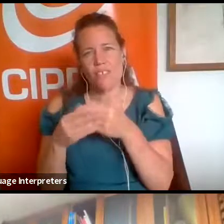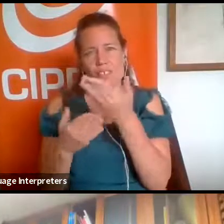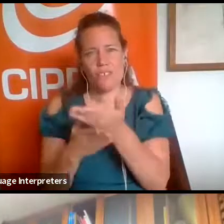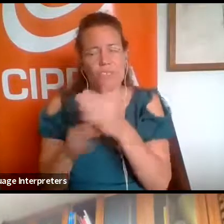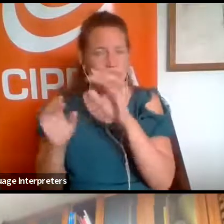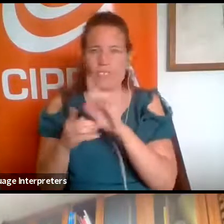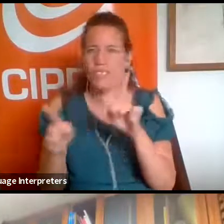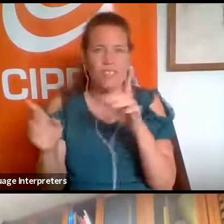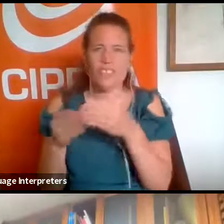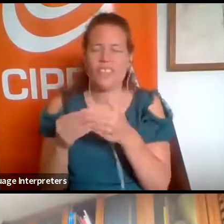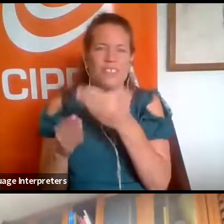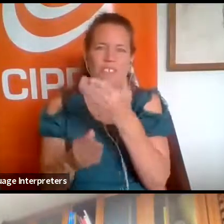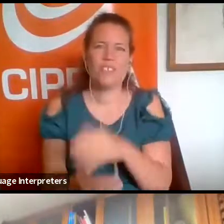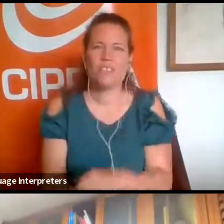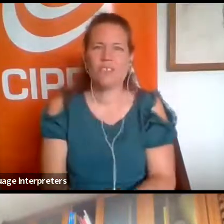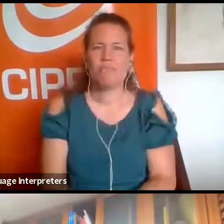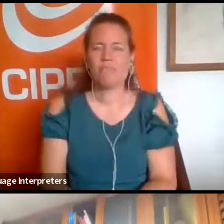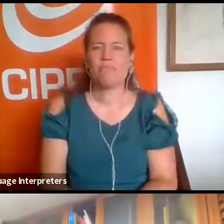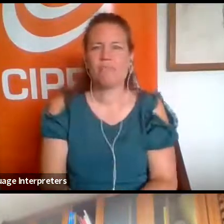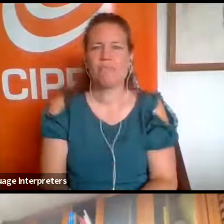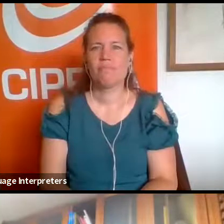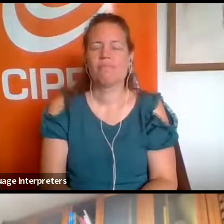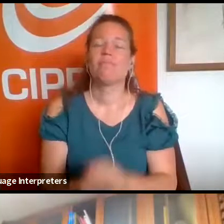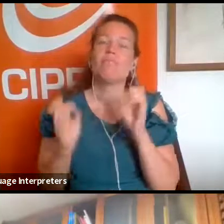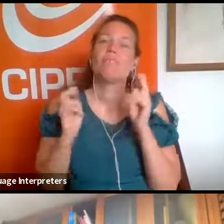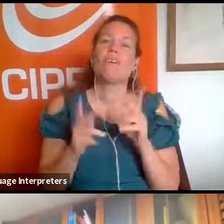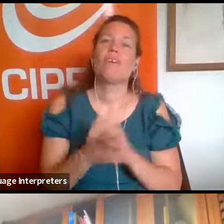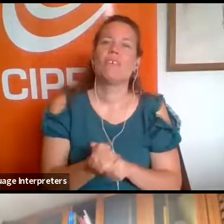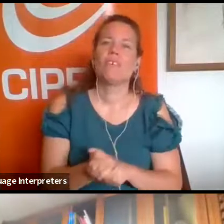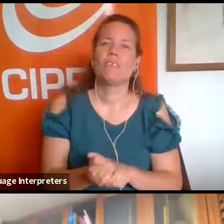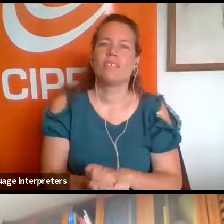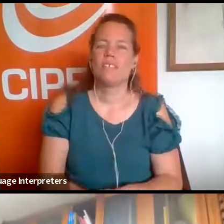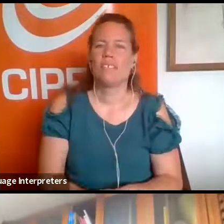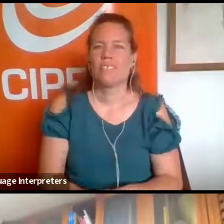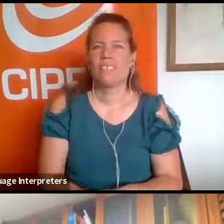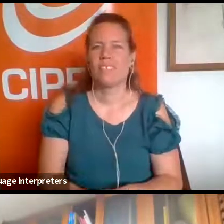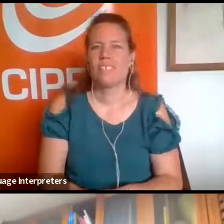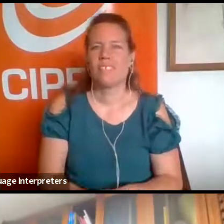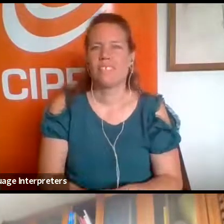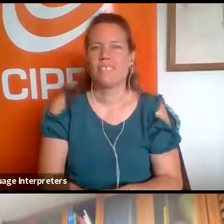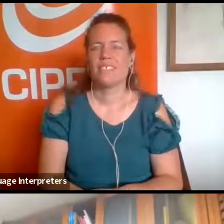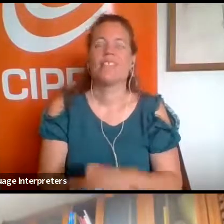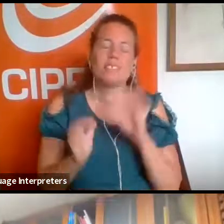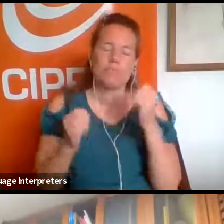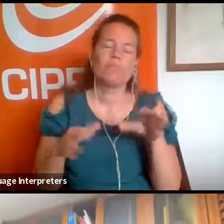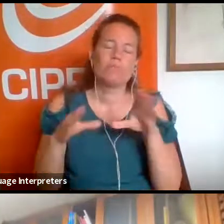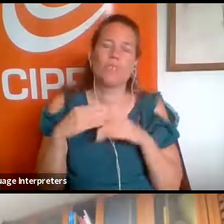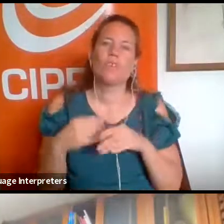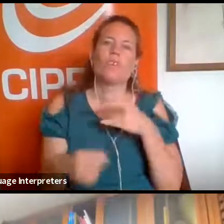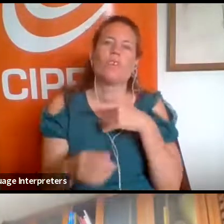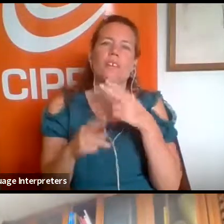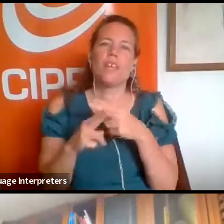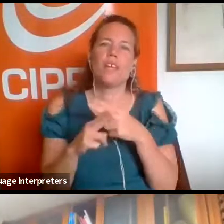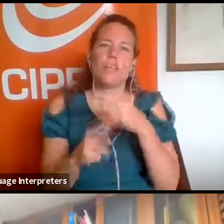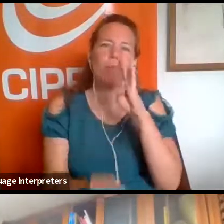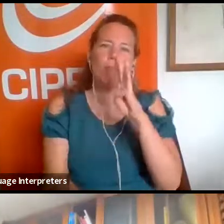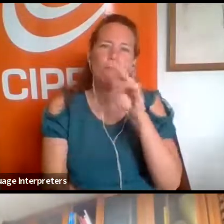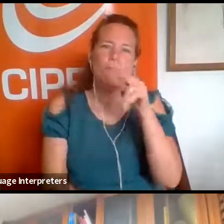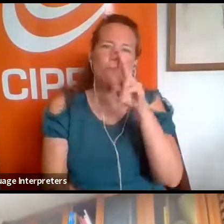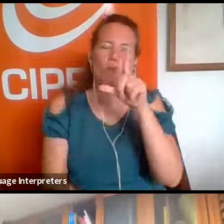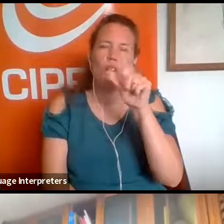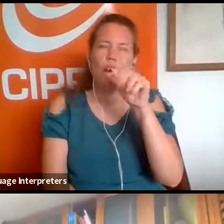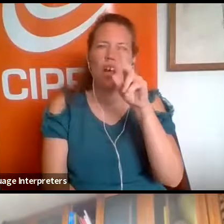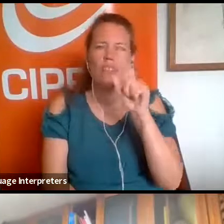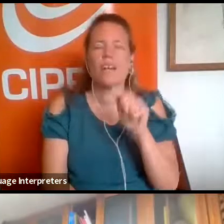didn't introduce her. Okay, I kind of must have skipped that part. Okay, so I'm Bulanda Nkowani, and I'm the program